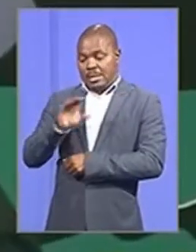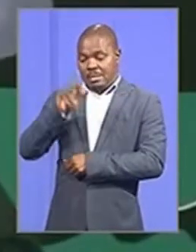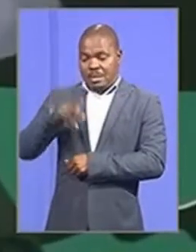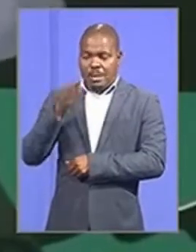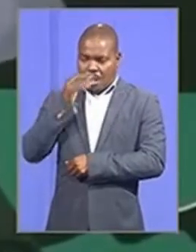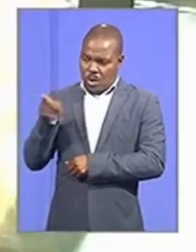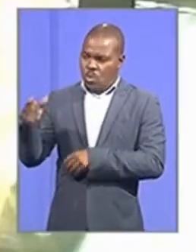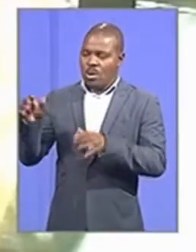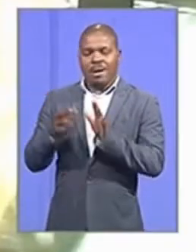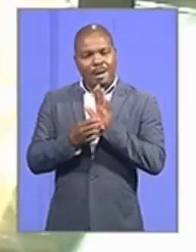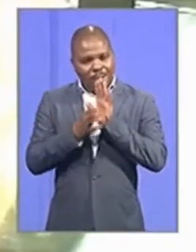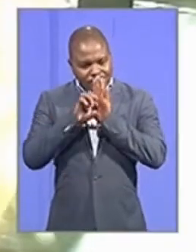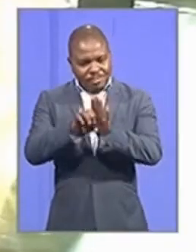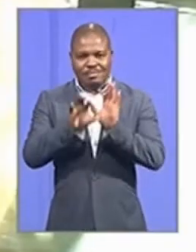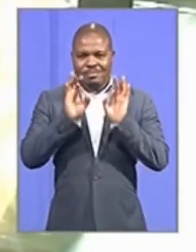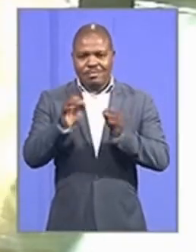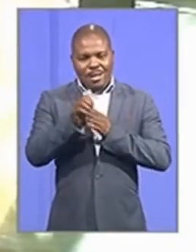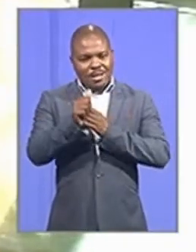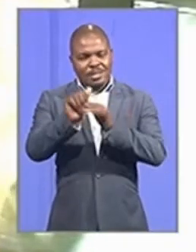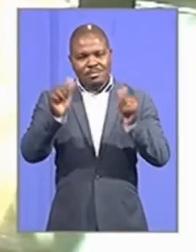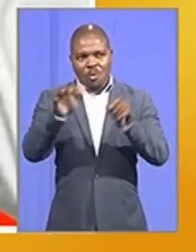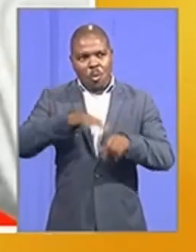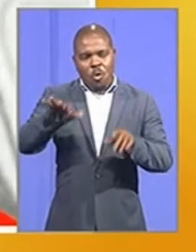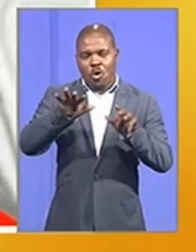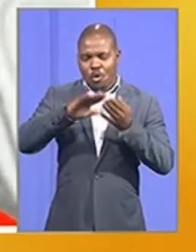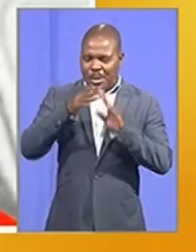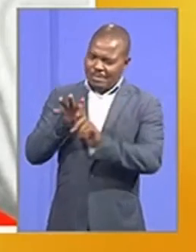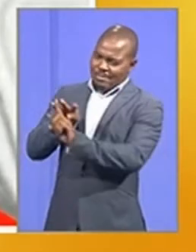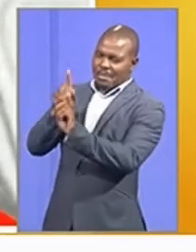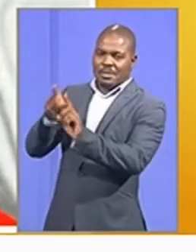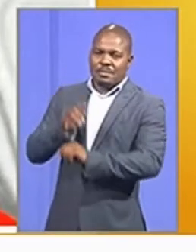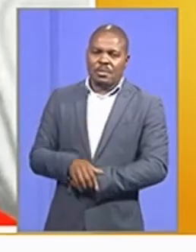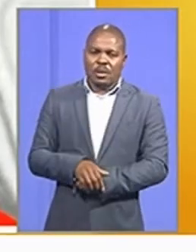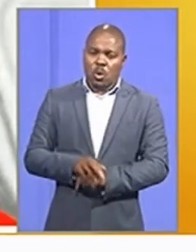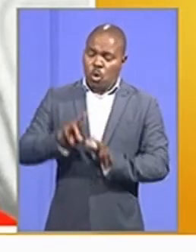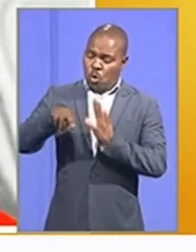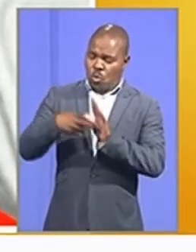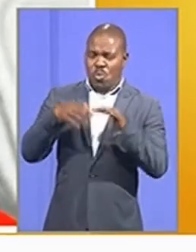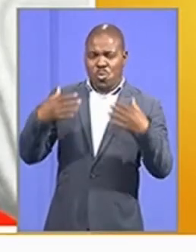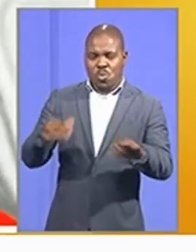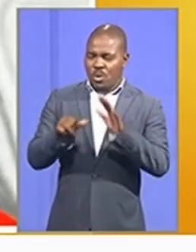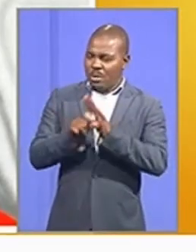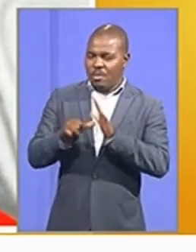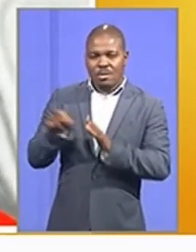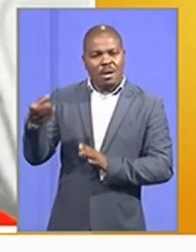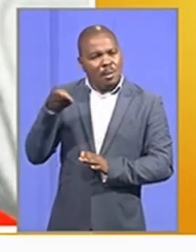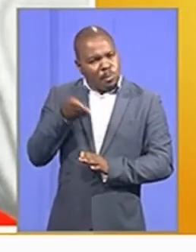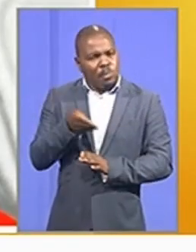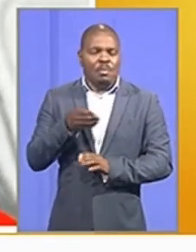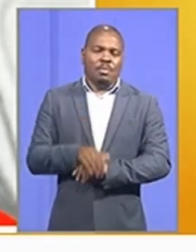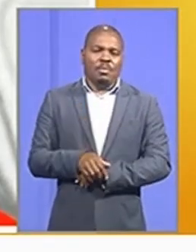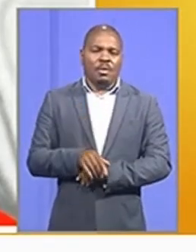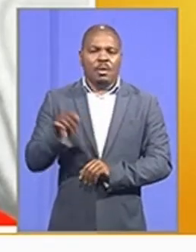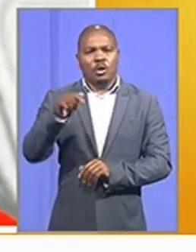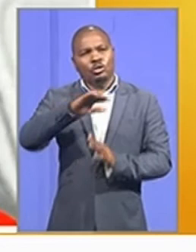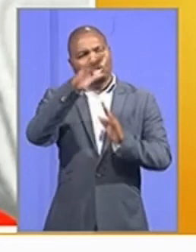go baeteledipele ga mmogo le setšhaba ka kakaretso. He played a very prominent role and also looked after our top